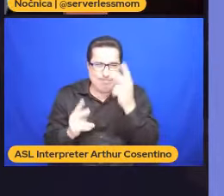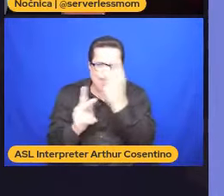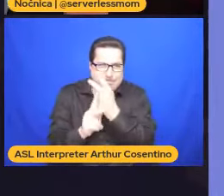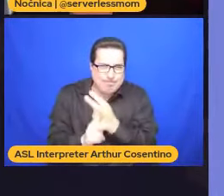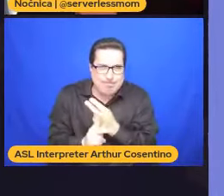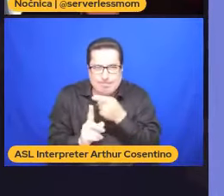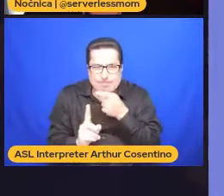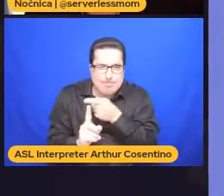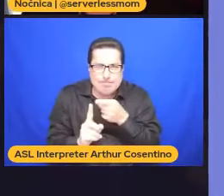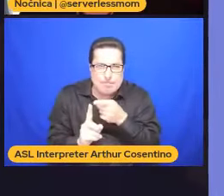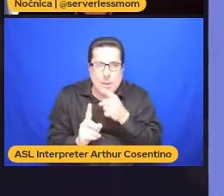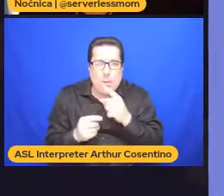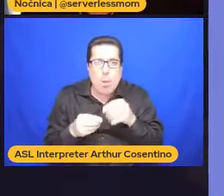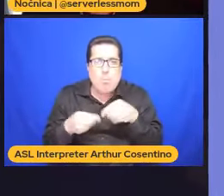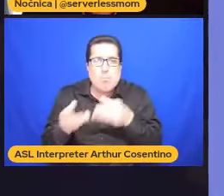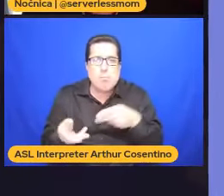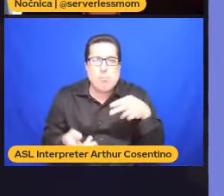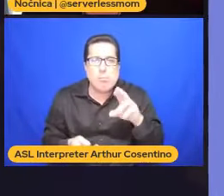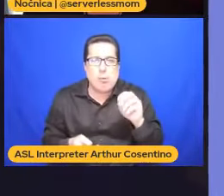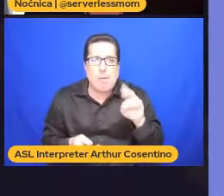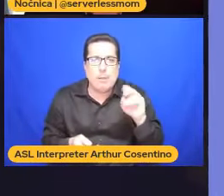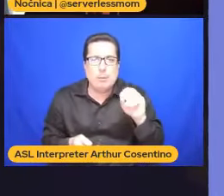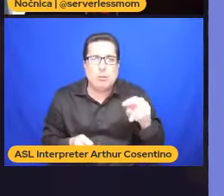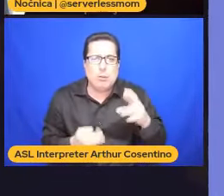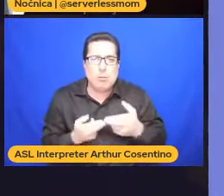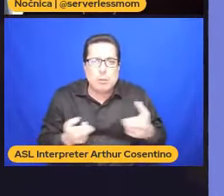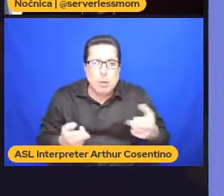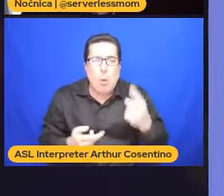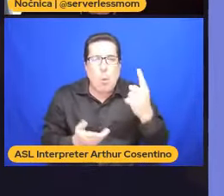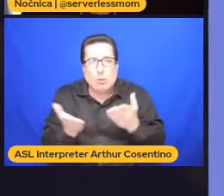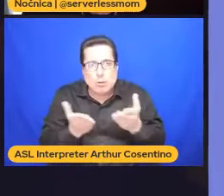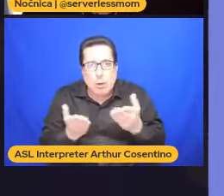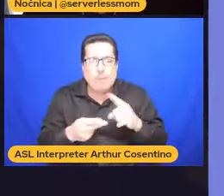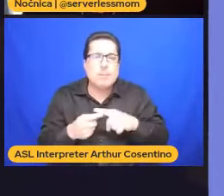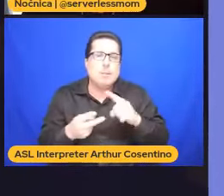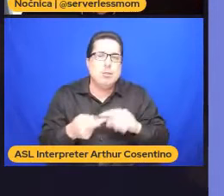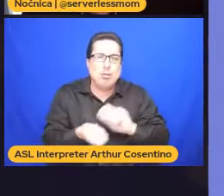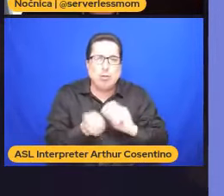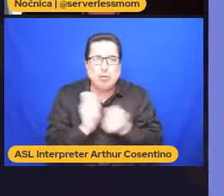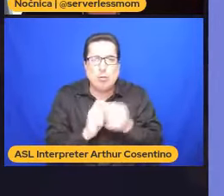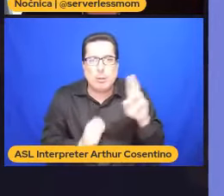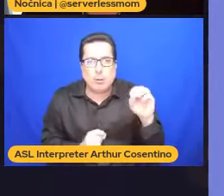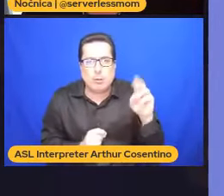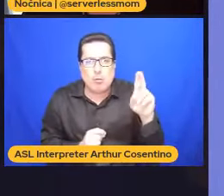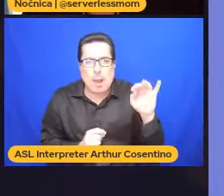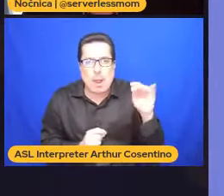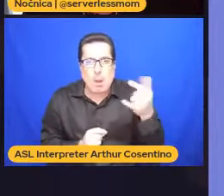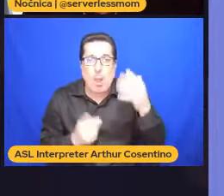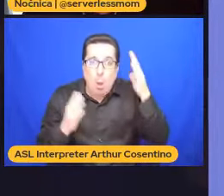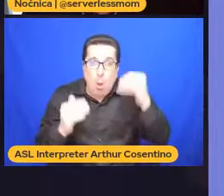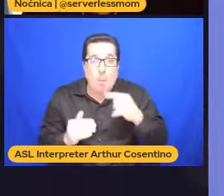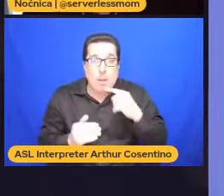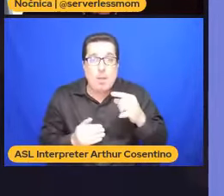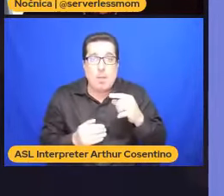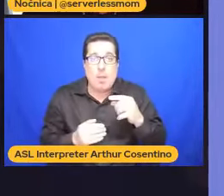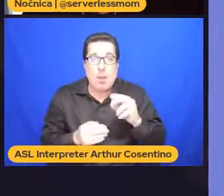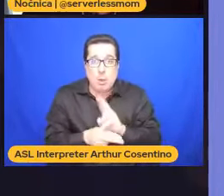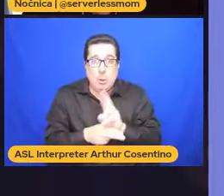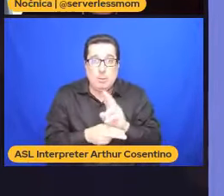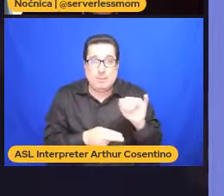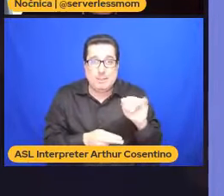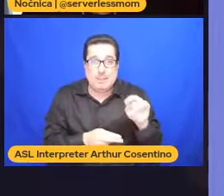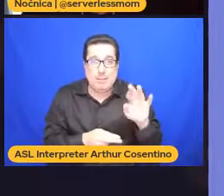provisioned resources to one service, or changed routing, we would hope that if we're using infrastructure as code, we're able to see